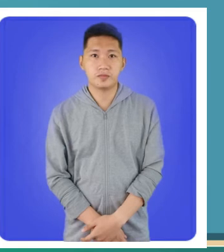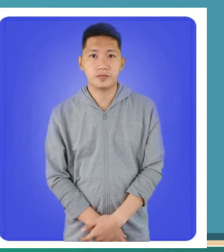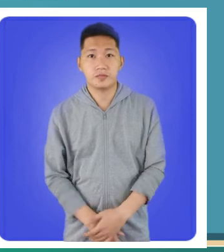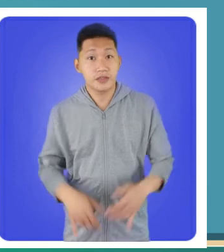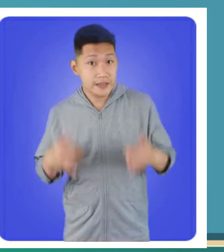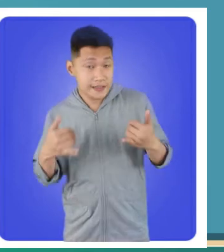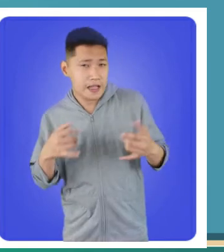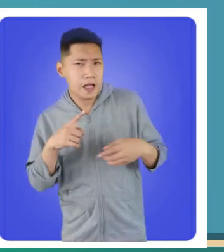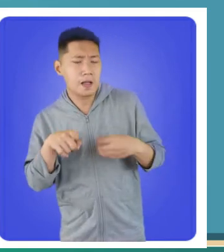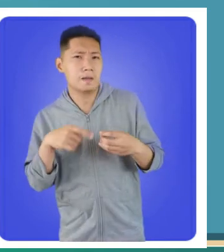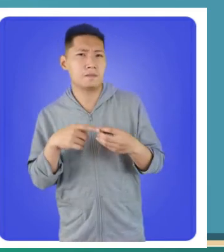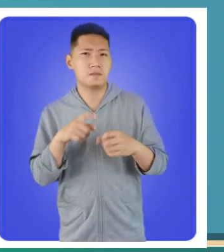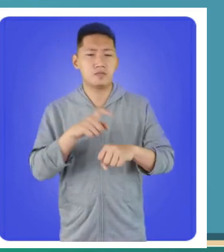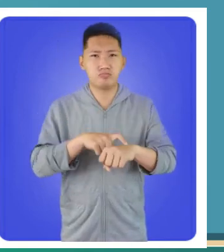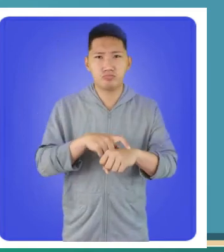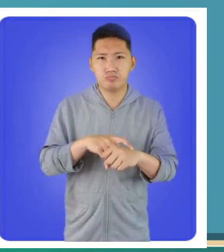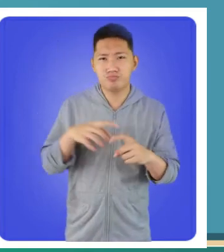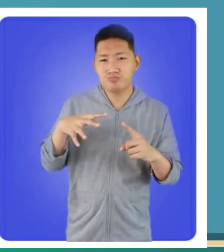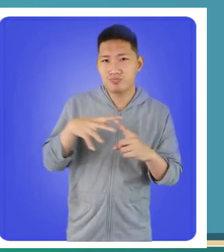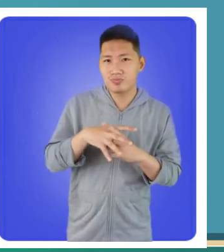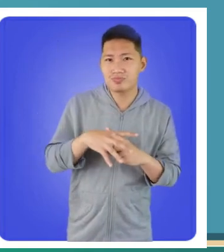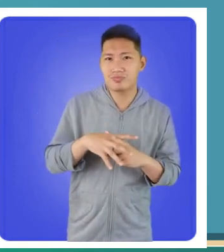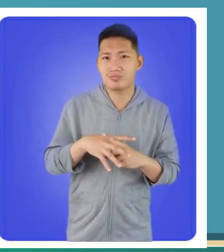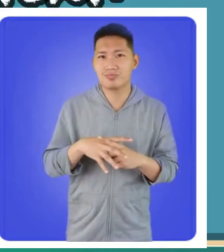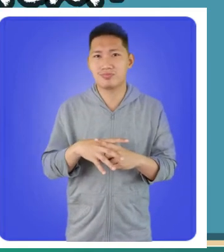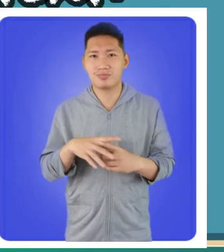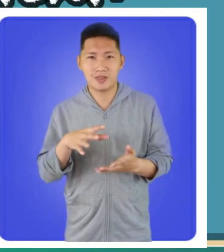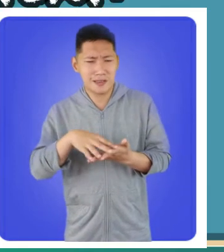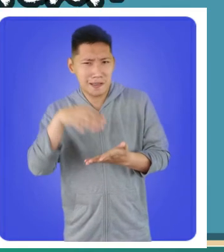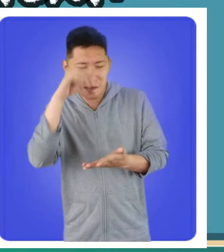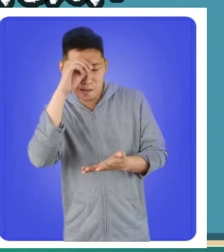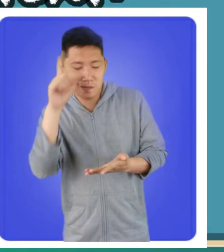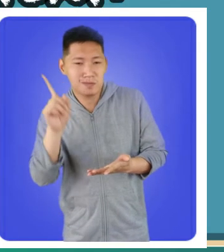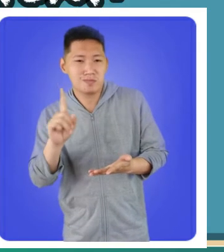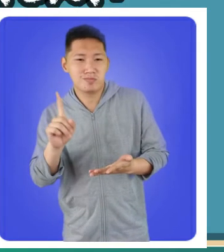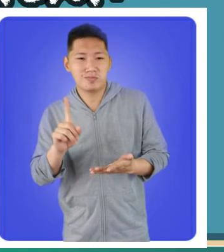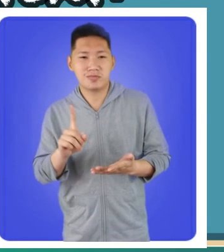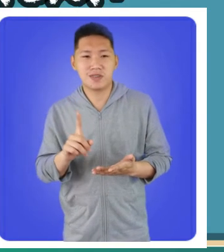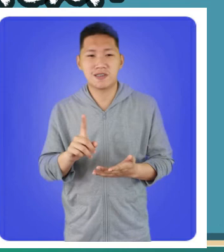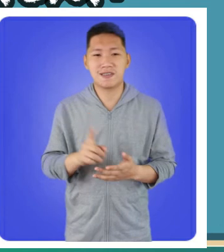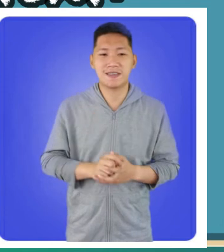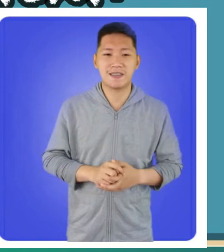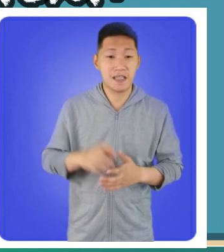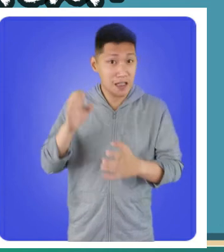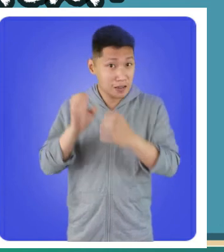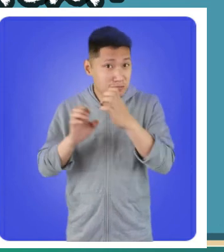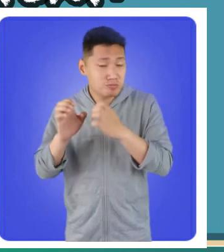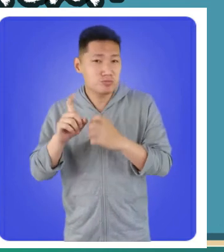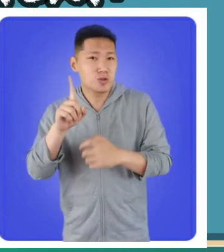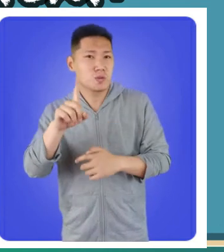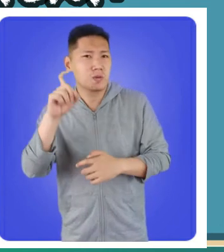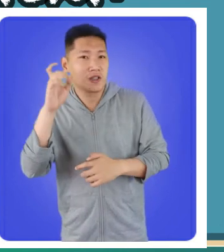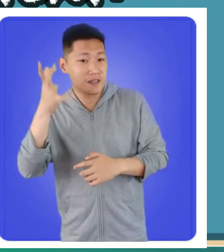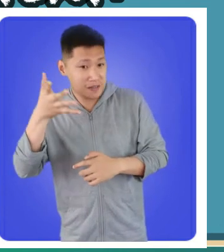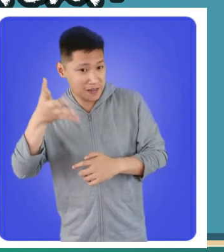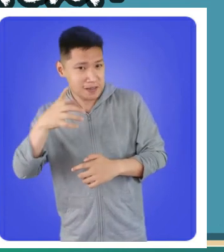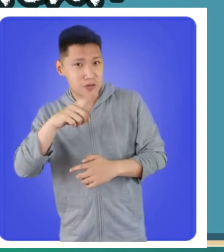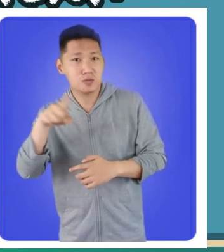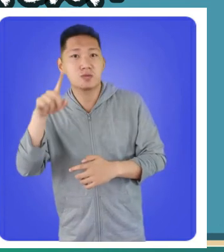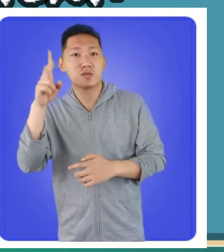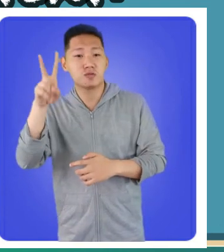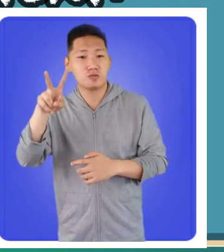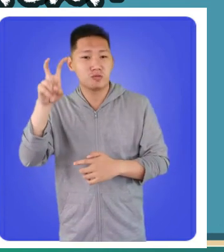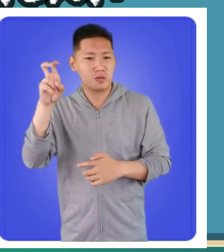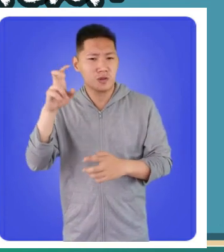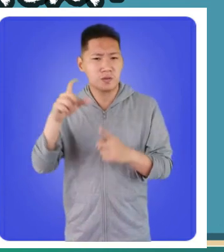is about time to apply what you have learned. In 150 to 200 words, describe one